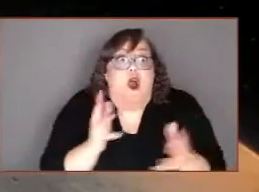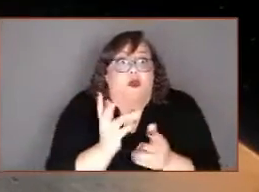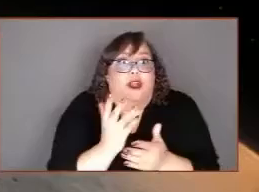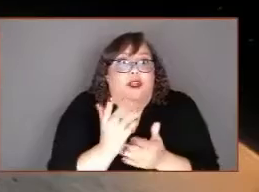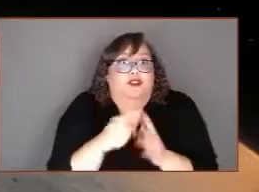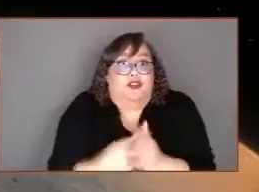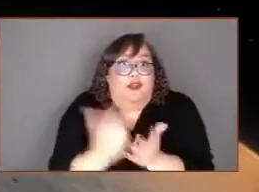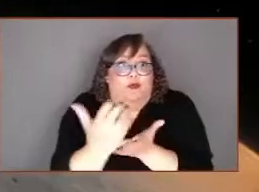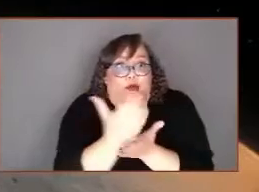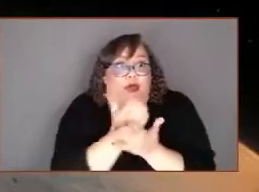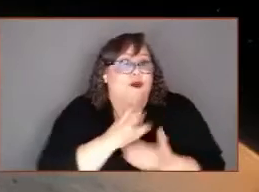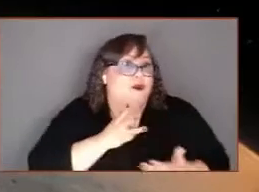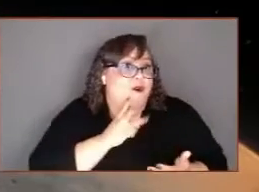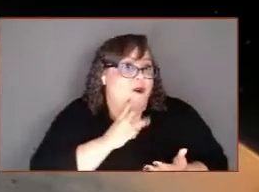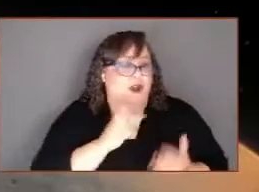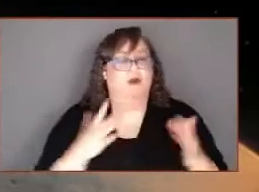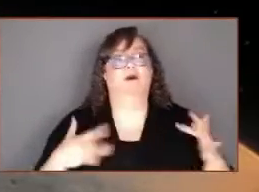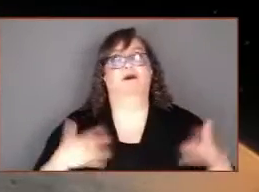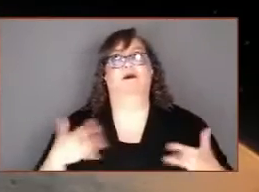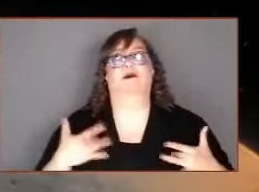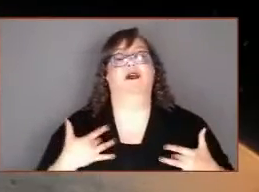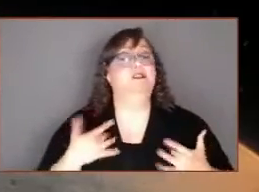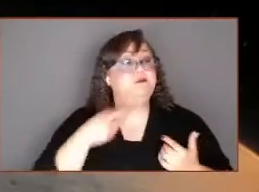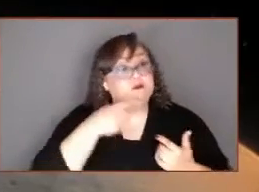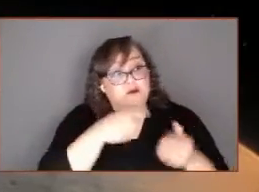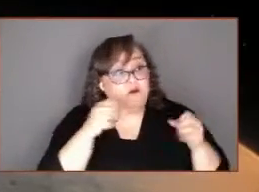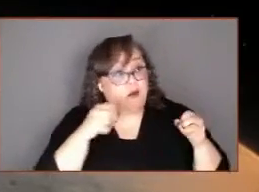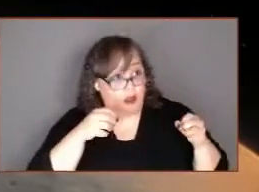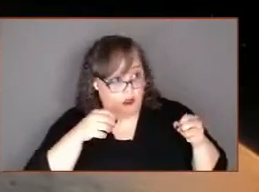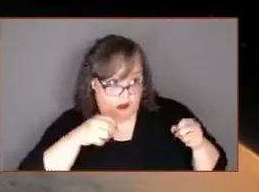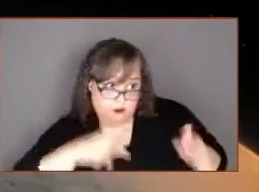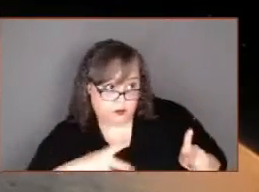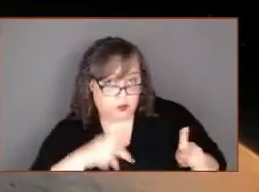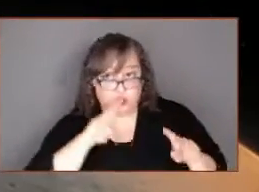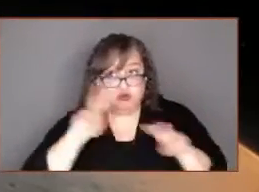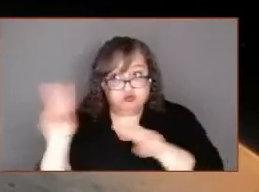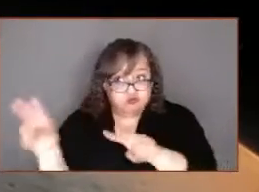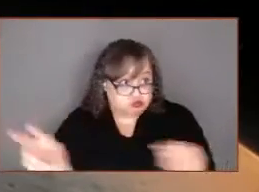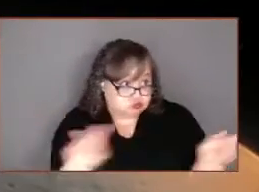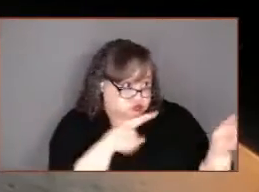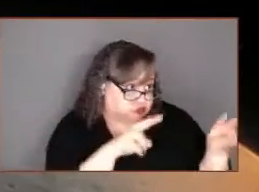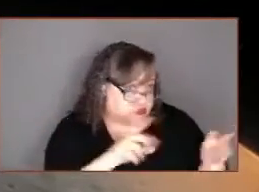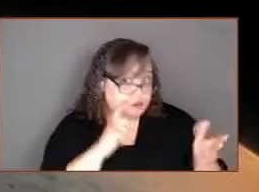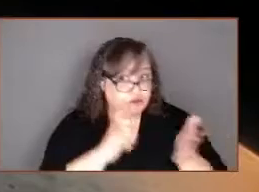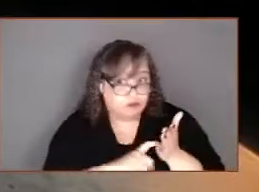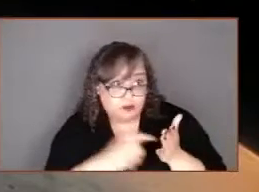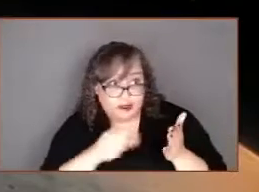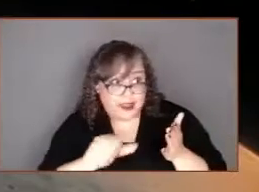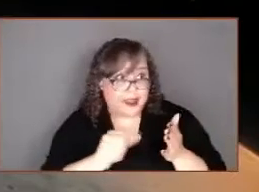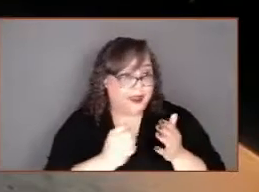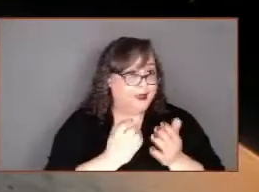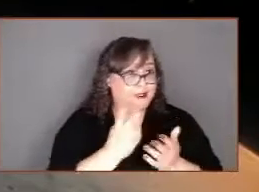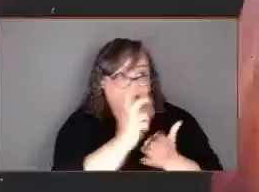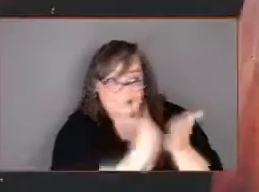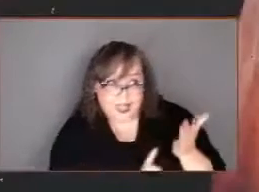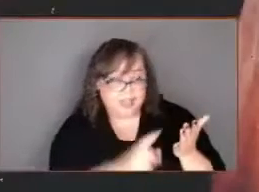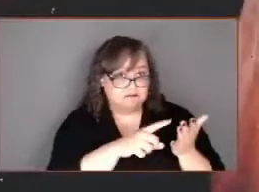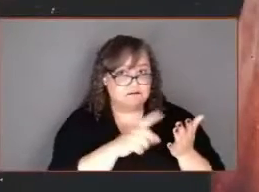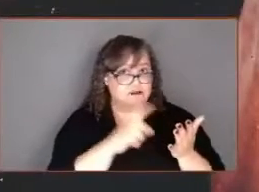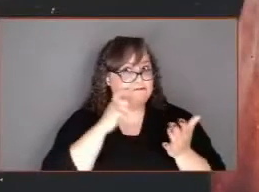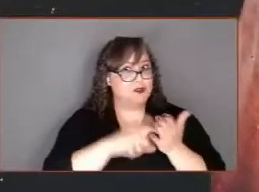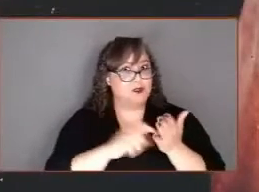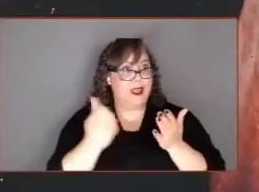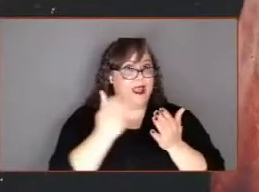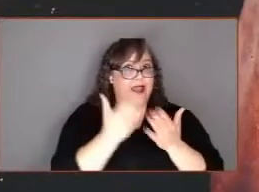walk around and take a look at the designs? Is there anything that stands out to you? Yeah, it's very exciting to see the designs in